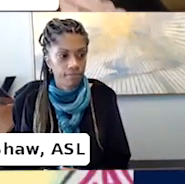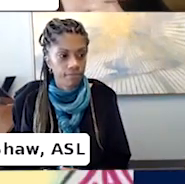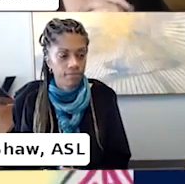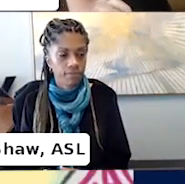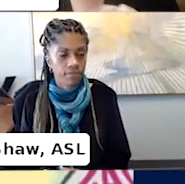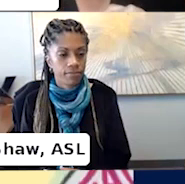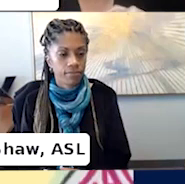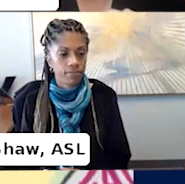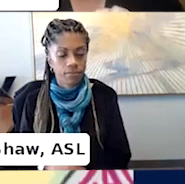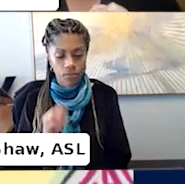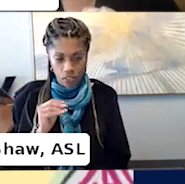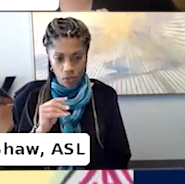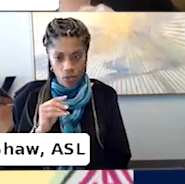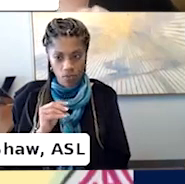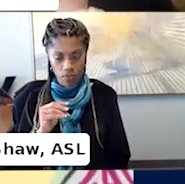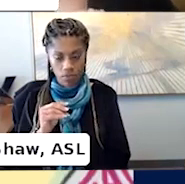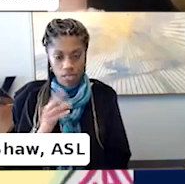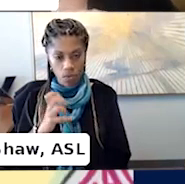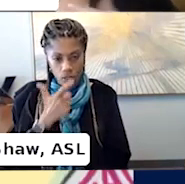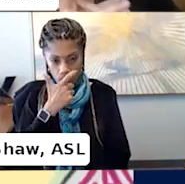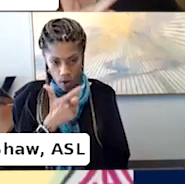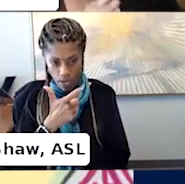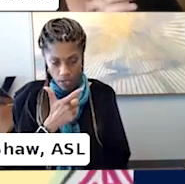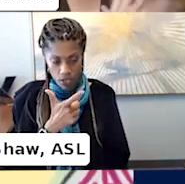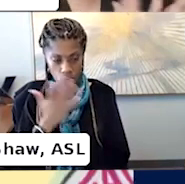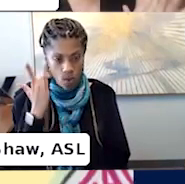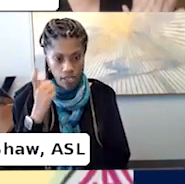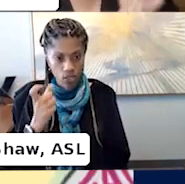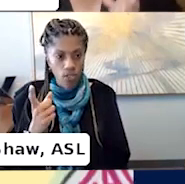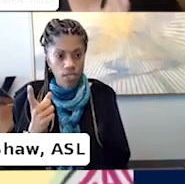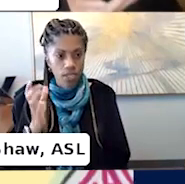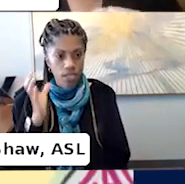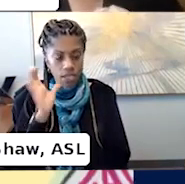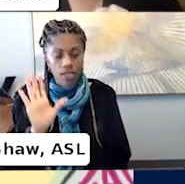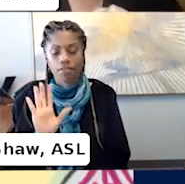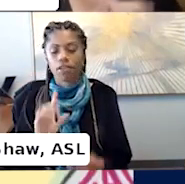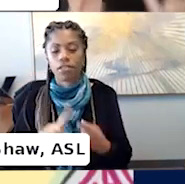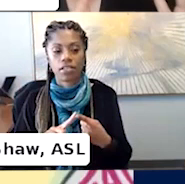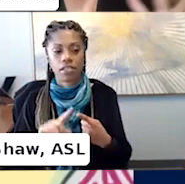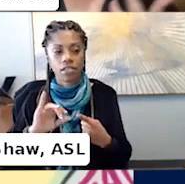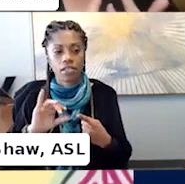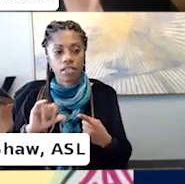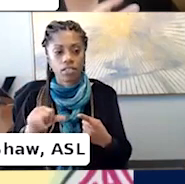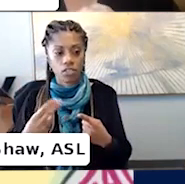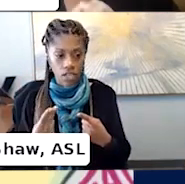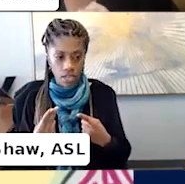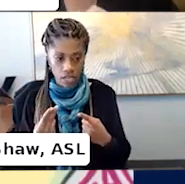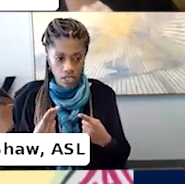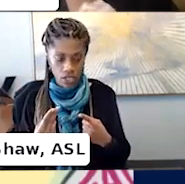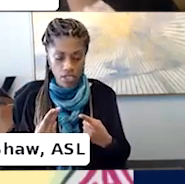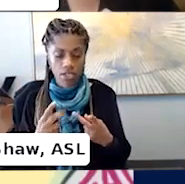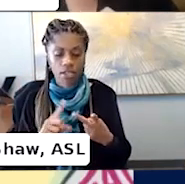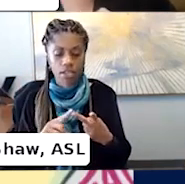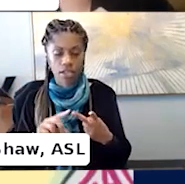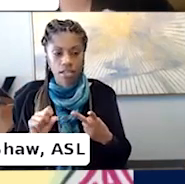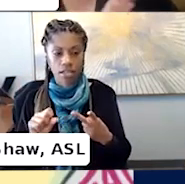So I played that so that we can hear. First, I just want to share, Josh and Sarah really have been a part of our extended StoryCorps community